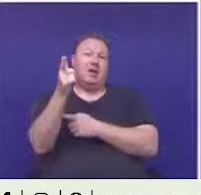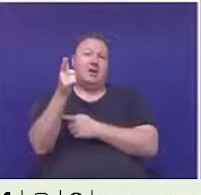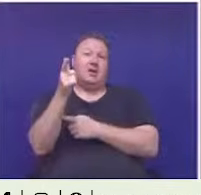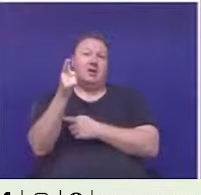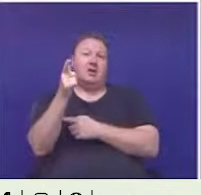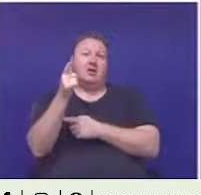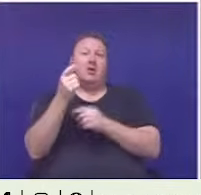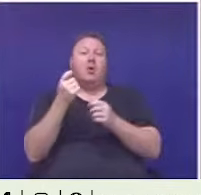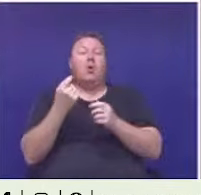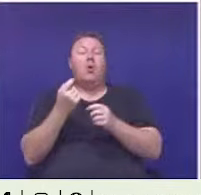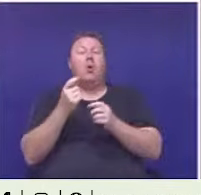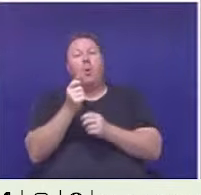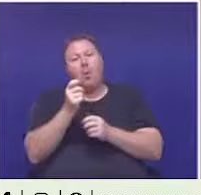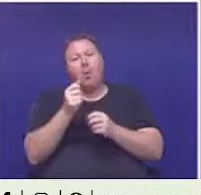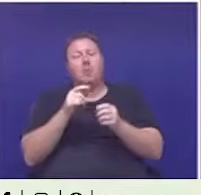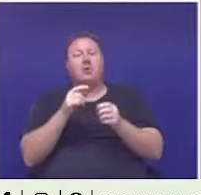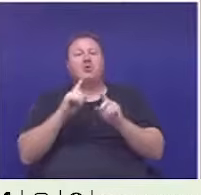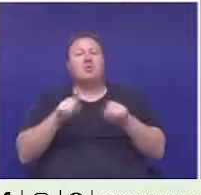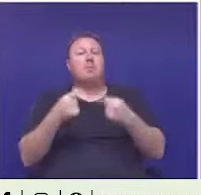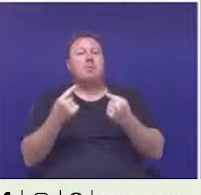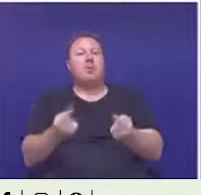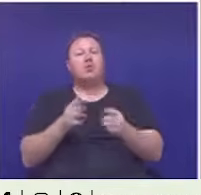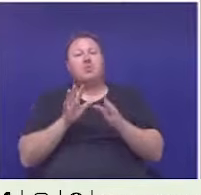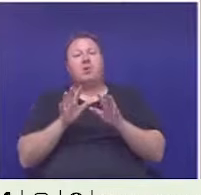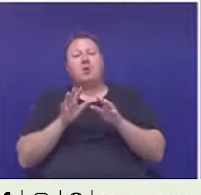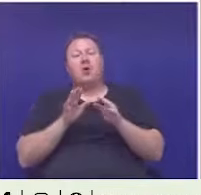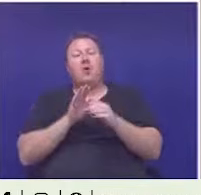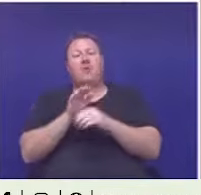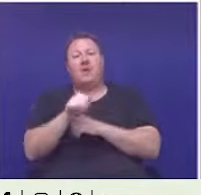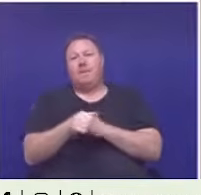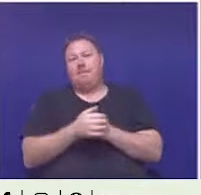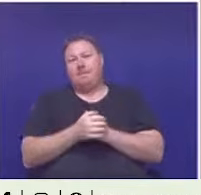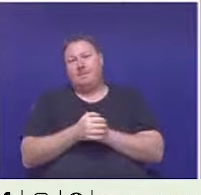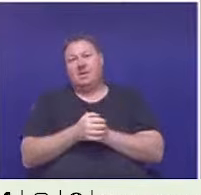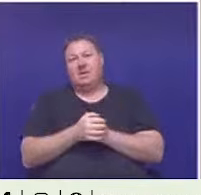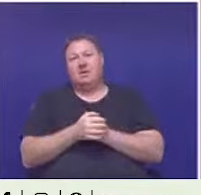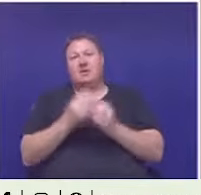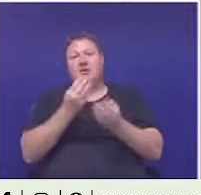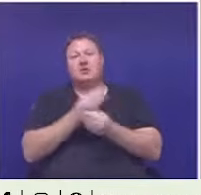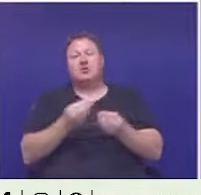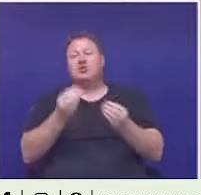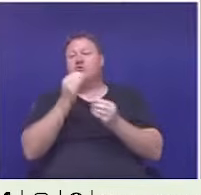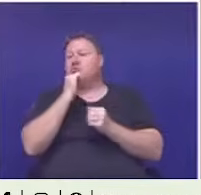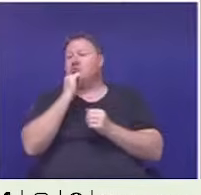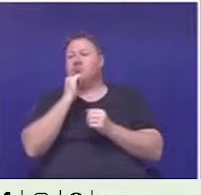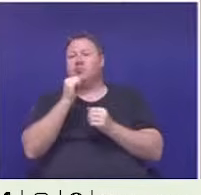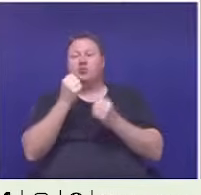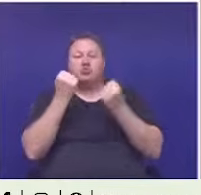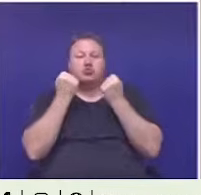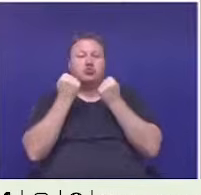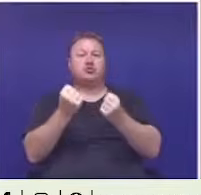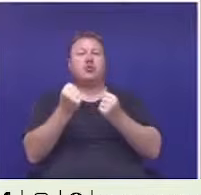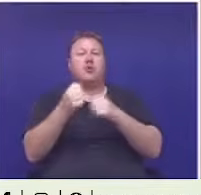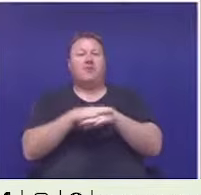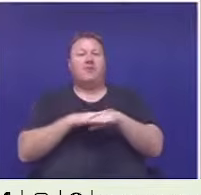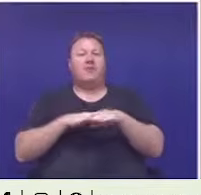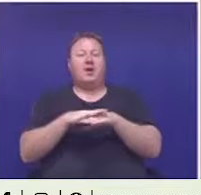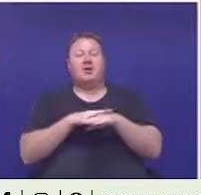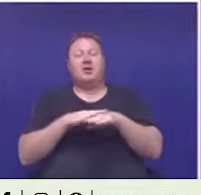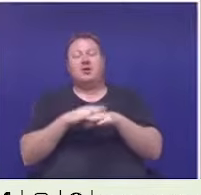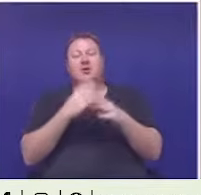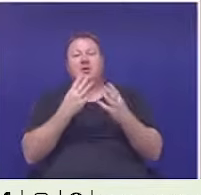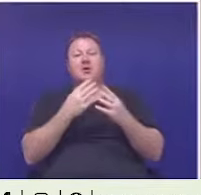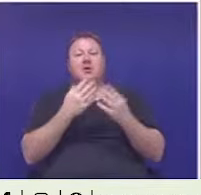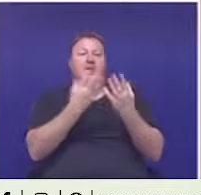almost impossible to overcome. If children don't have a strong grasp of foundational numeracy